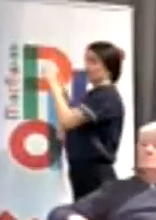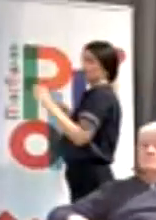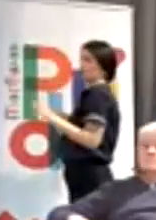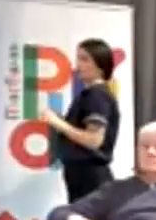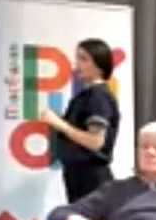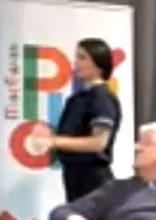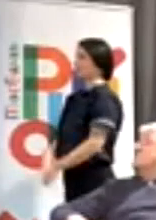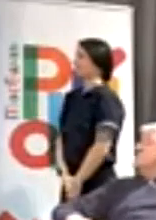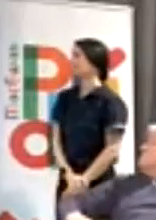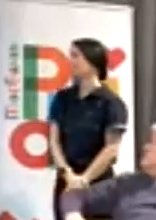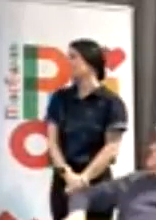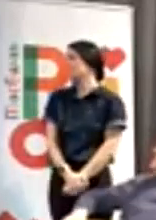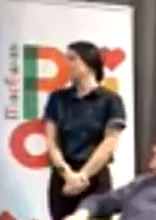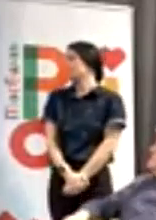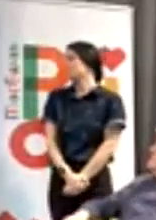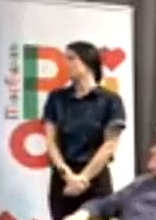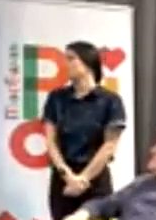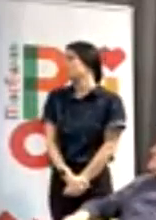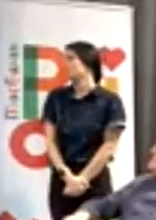do. Okay.